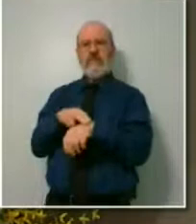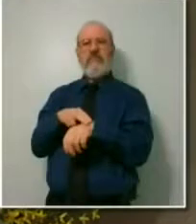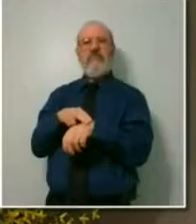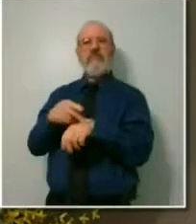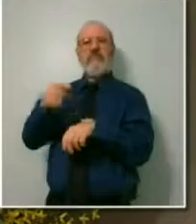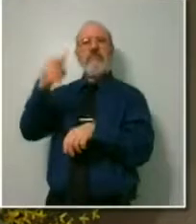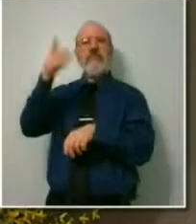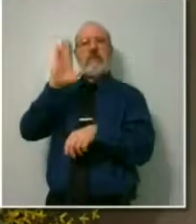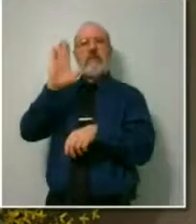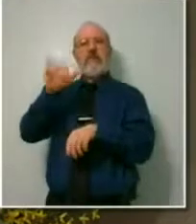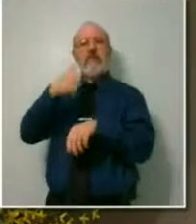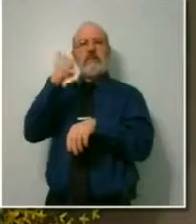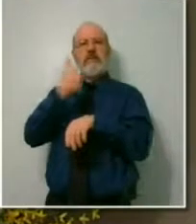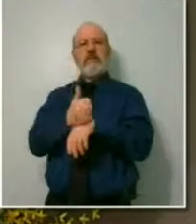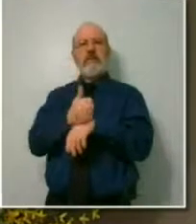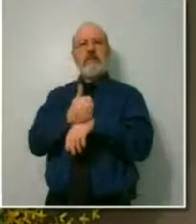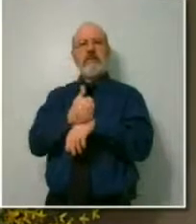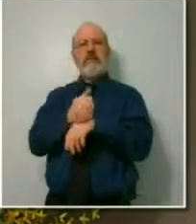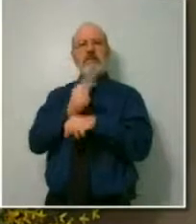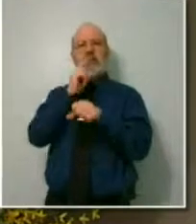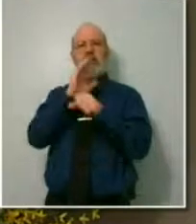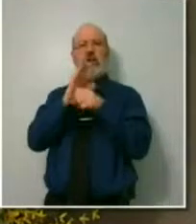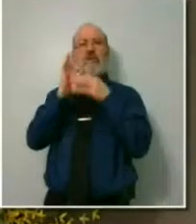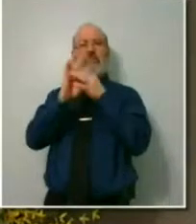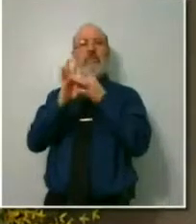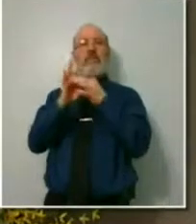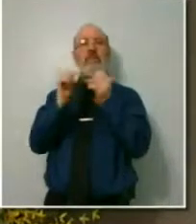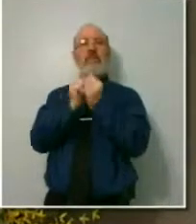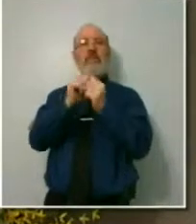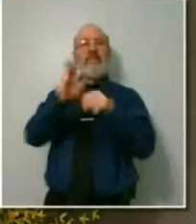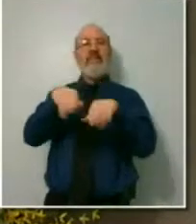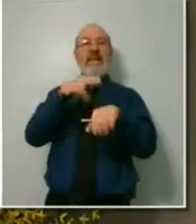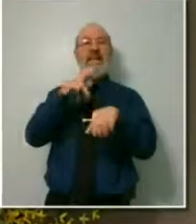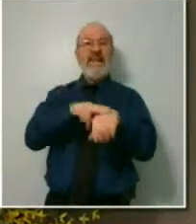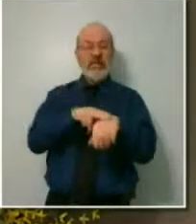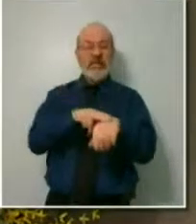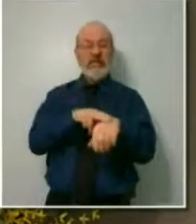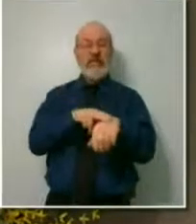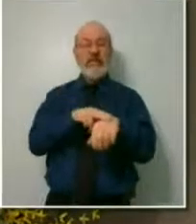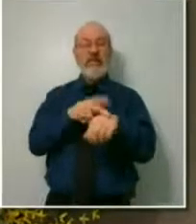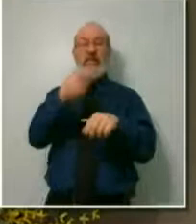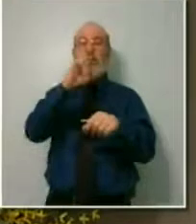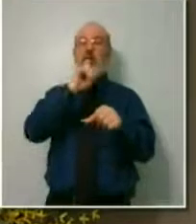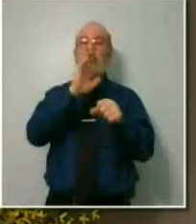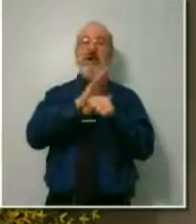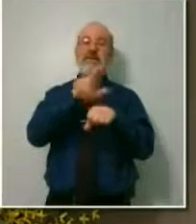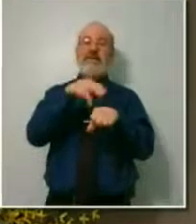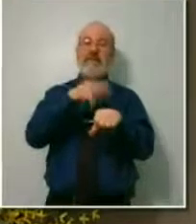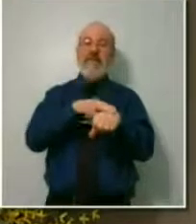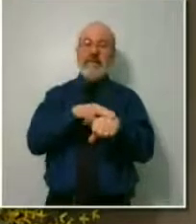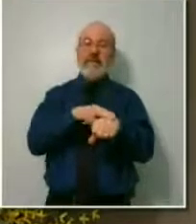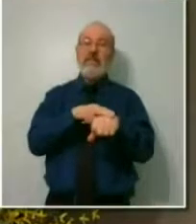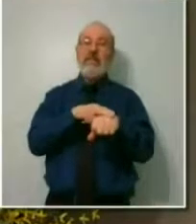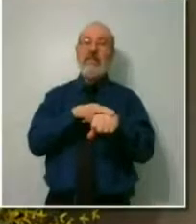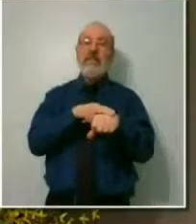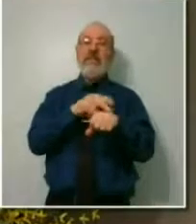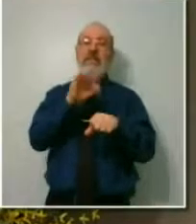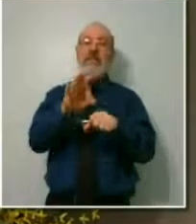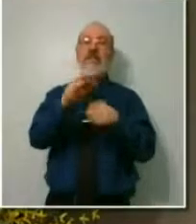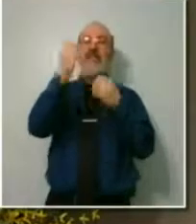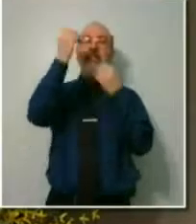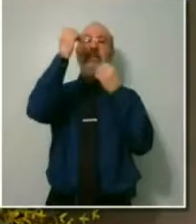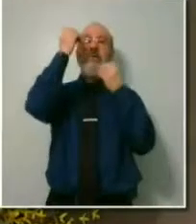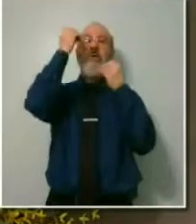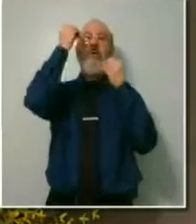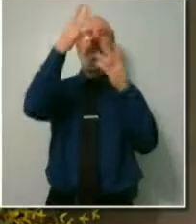established a covenant relationship with that nation, and he promised that nation, if they were obedient to his